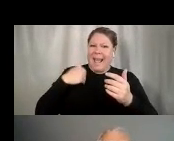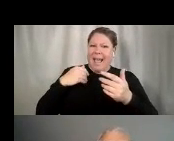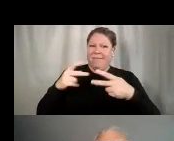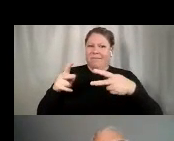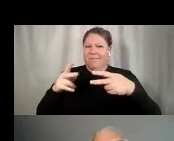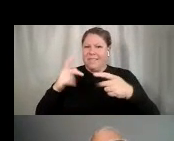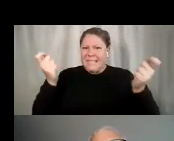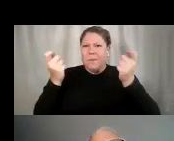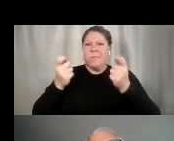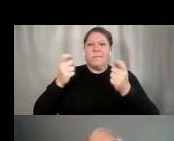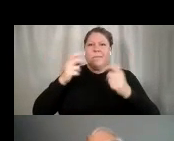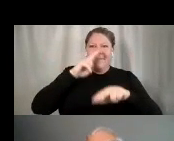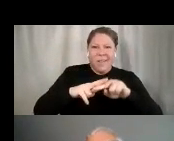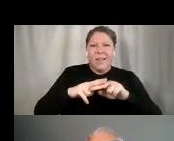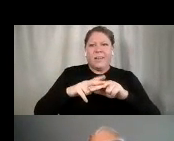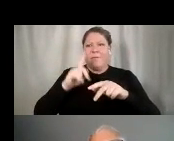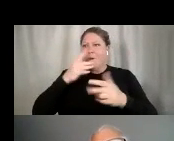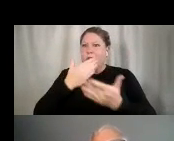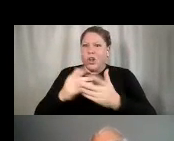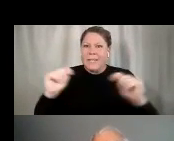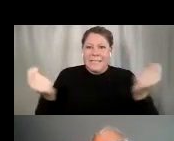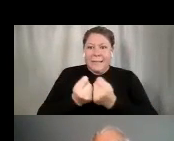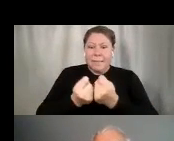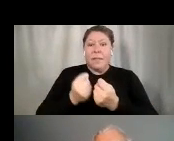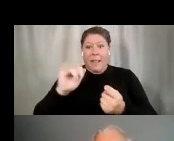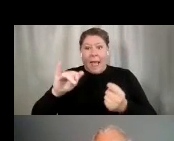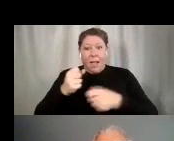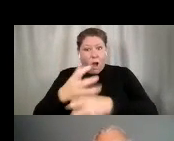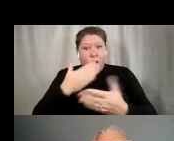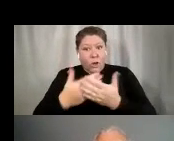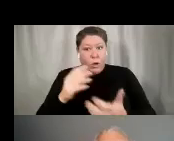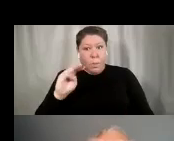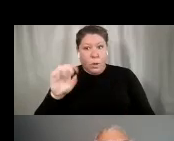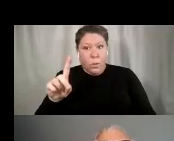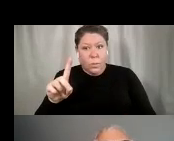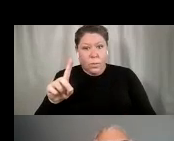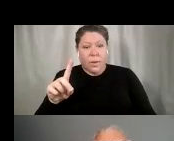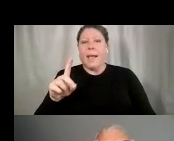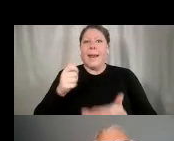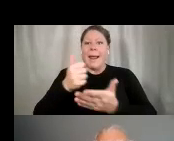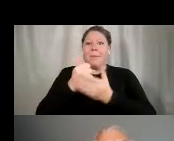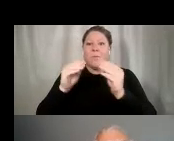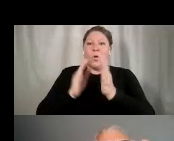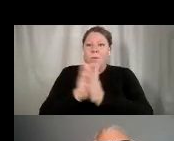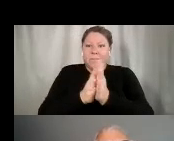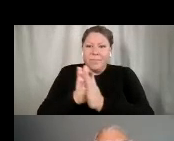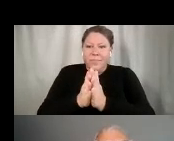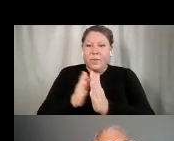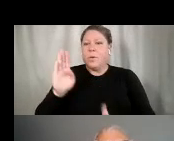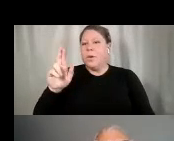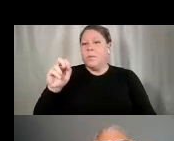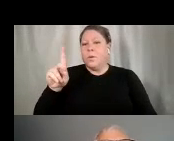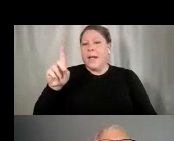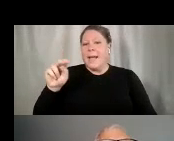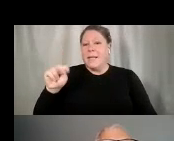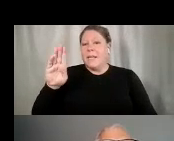teams. It not only creates good feelings, it also creates motivation. And Brandon Boyle from IDEO quotes Dr. Stuart Brown